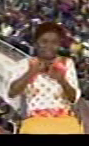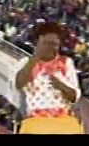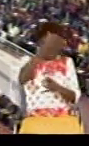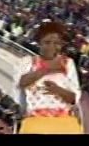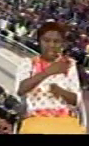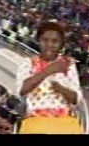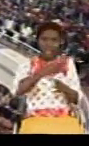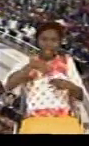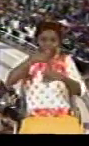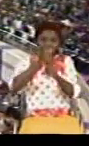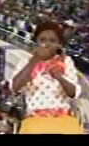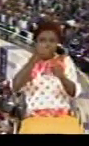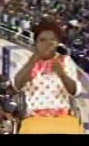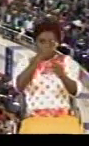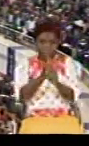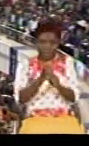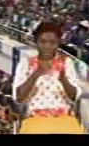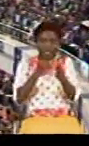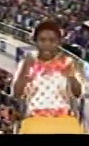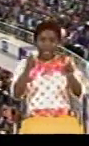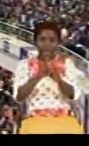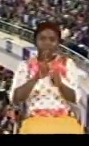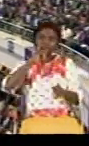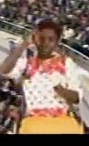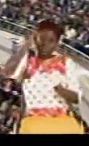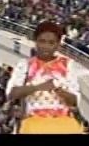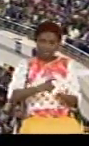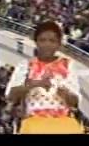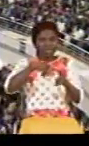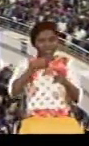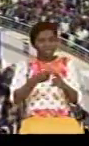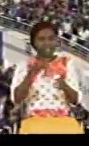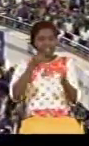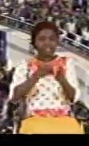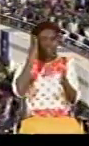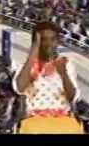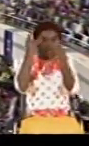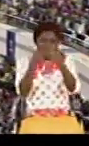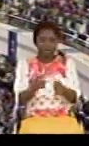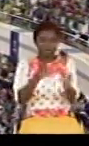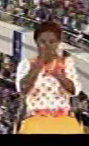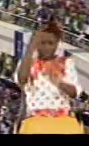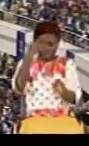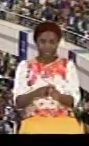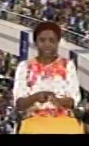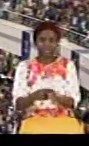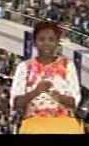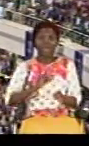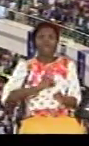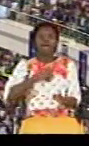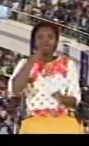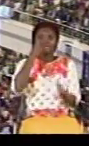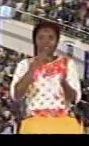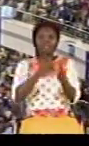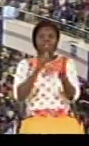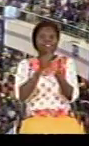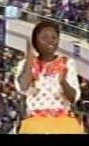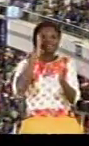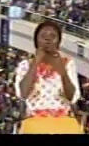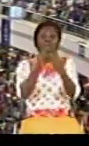Yeah. It will happen. Yeah. I said it will happen. Yeah. Wipe away those